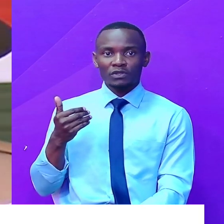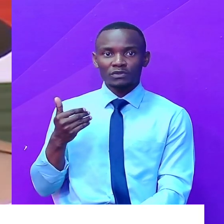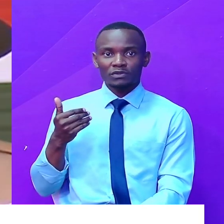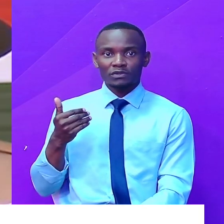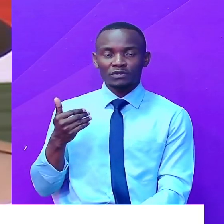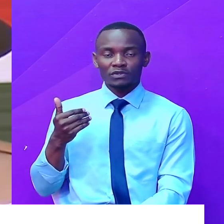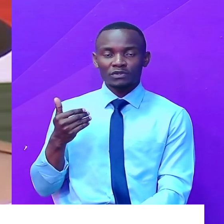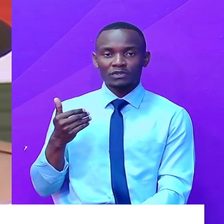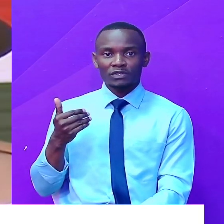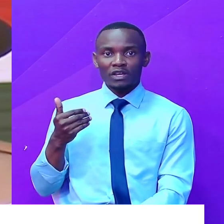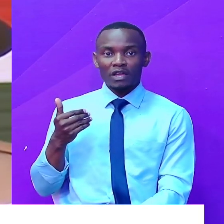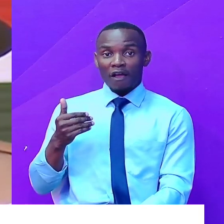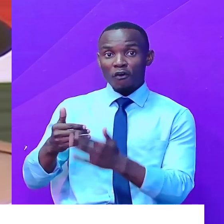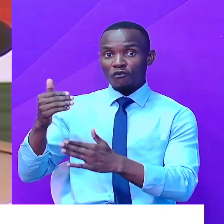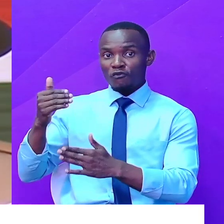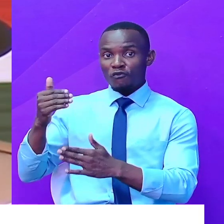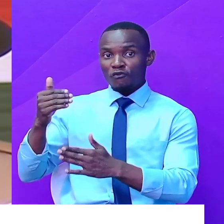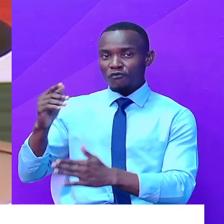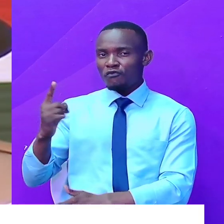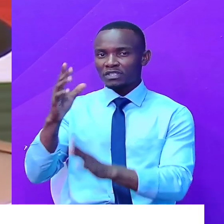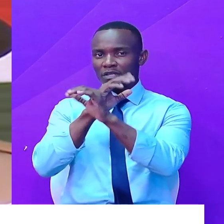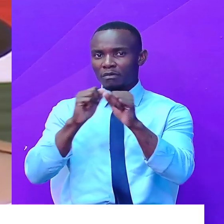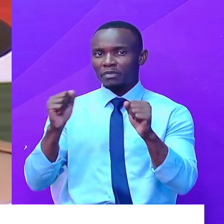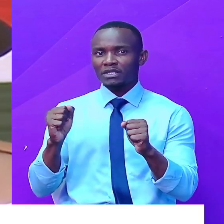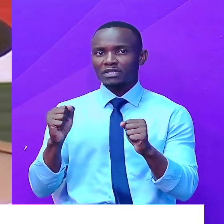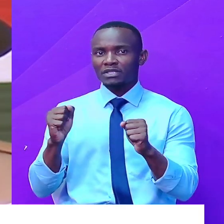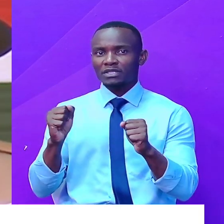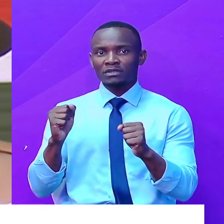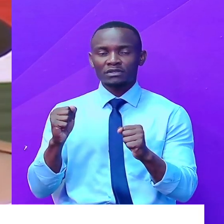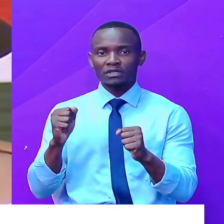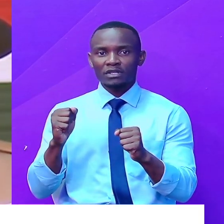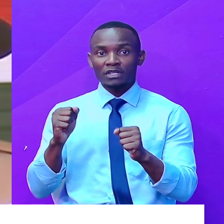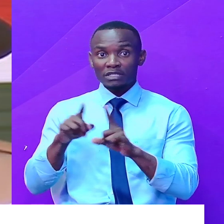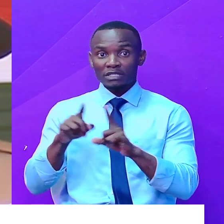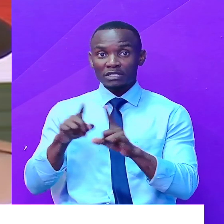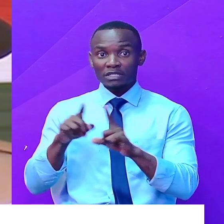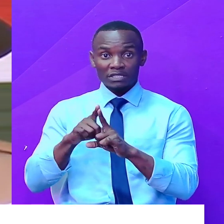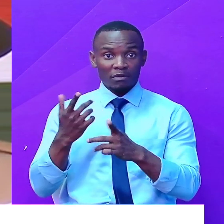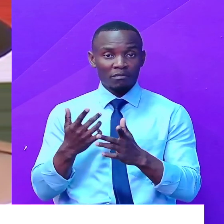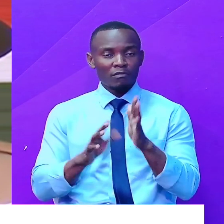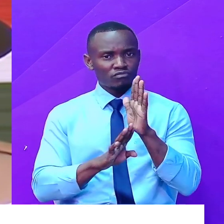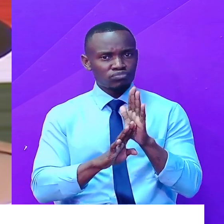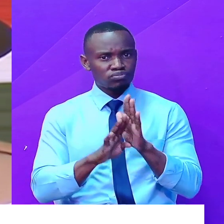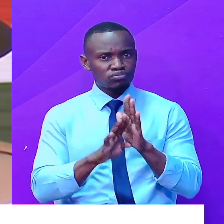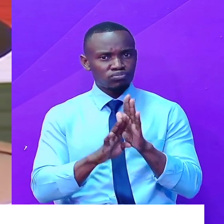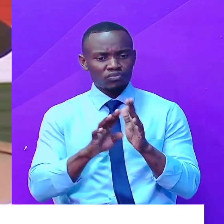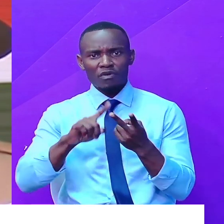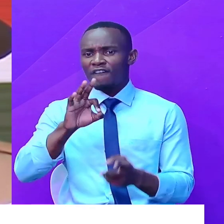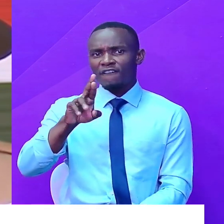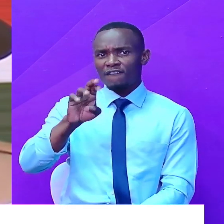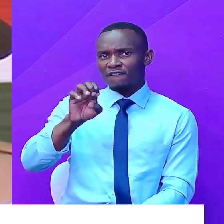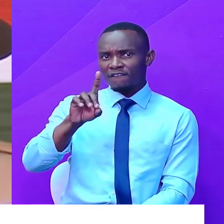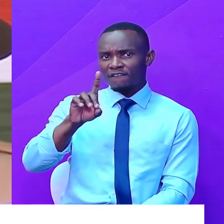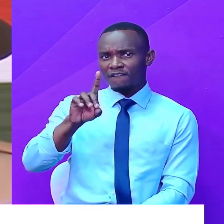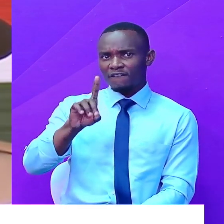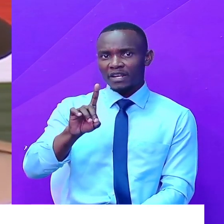Jomo Kenyatta, Asheng Oneko, Bildad Kagia, Fred Kubai, Kangu